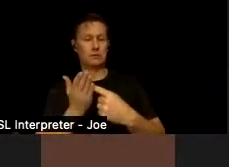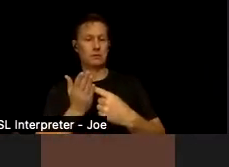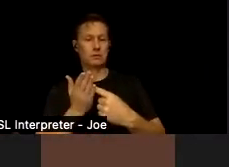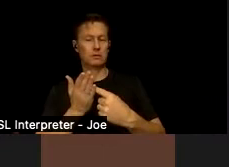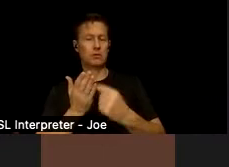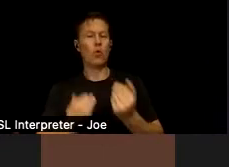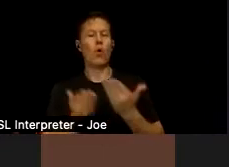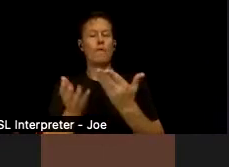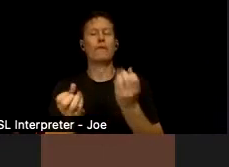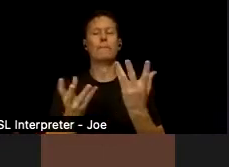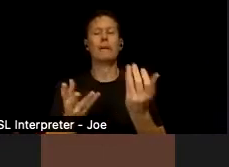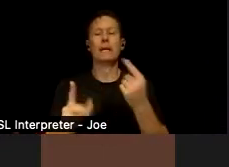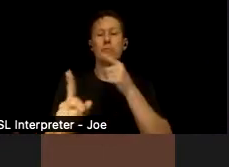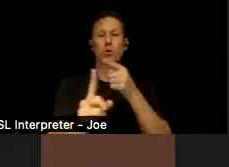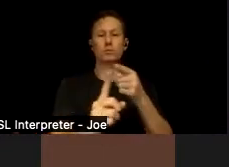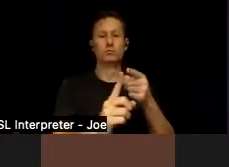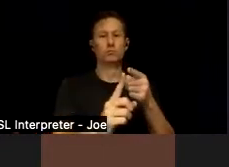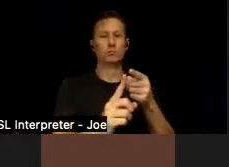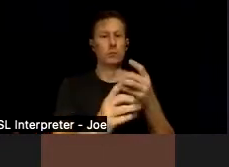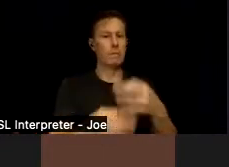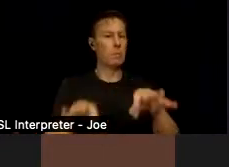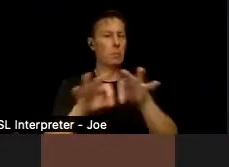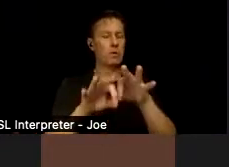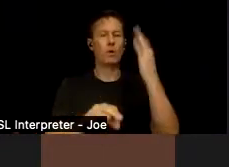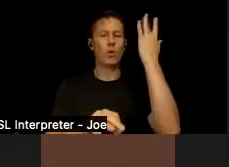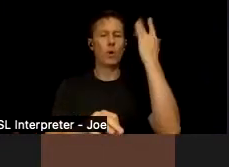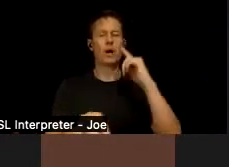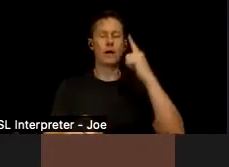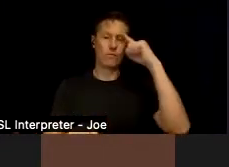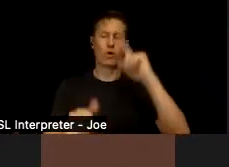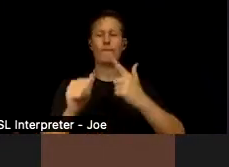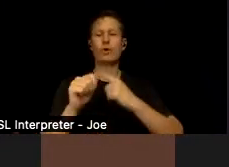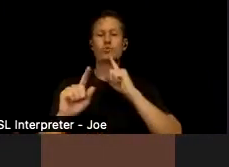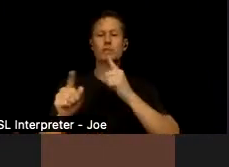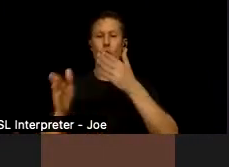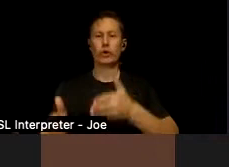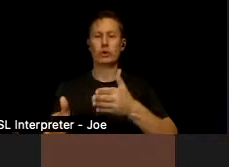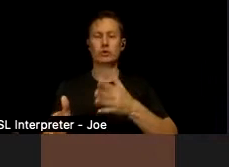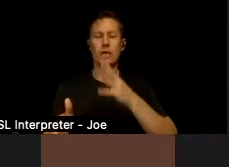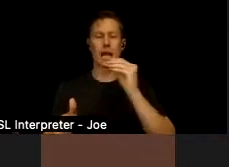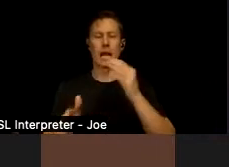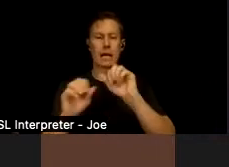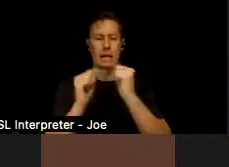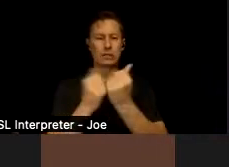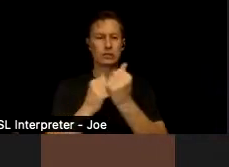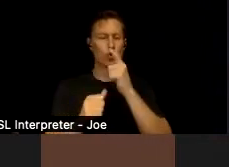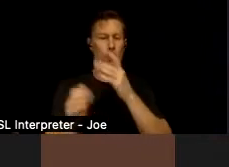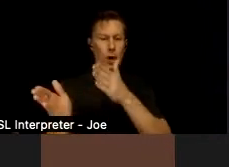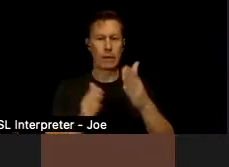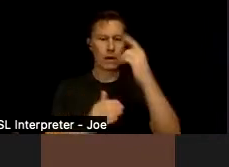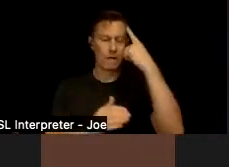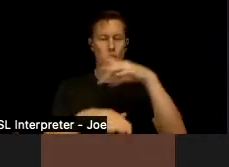points as first responders or preparedness agencies, how we prepare for